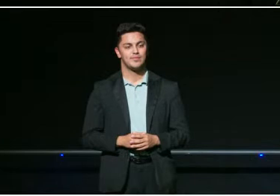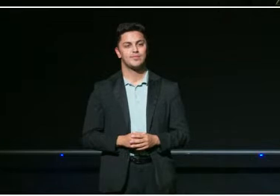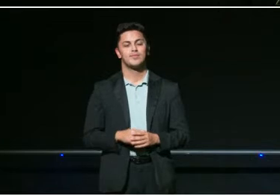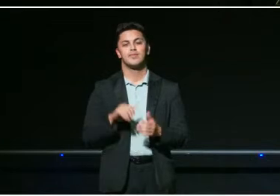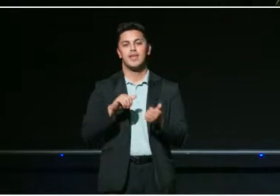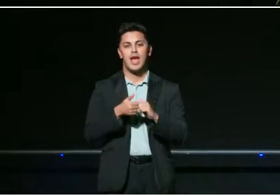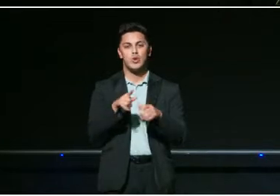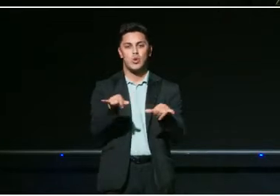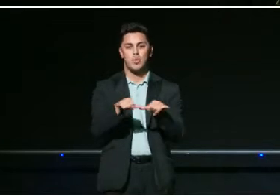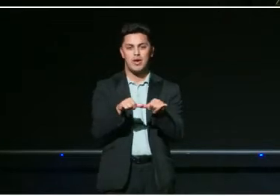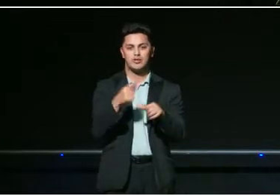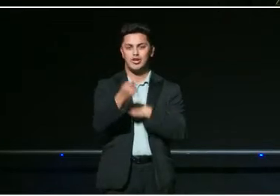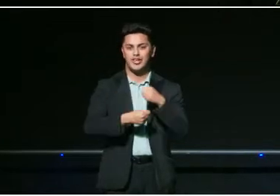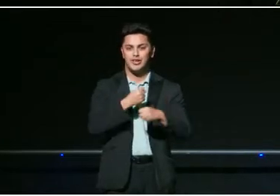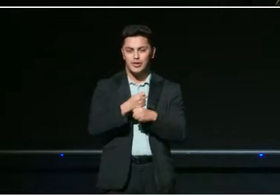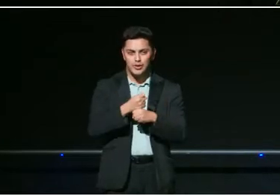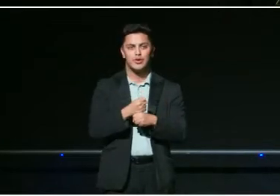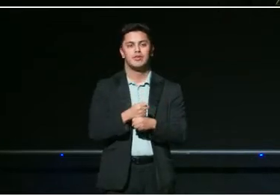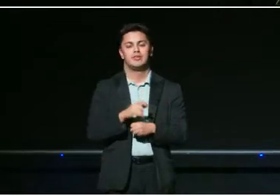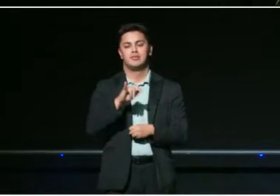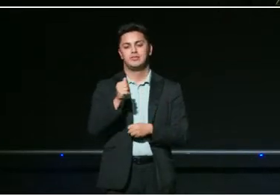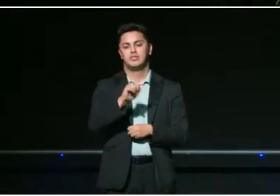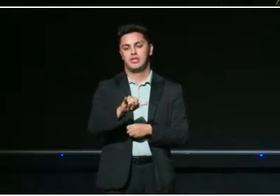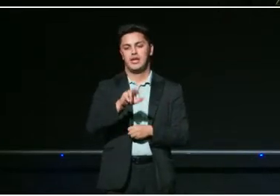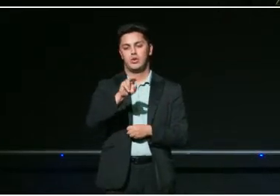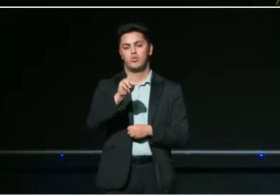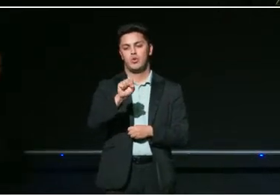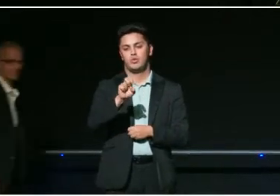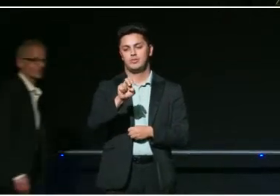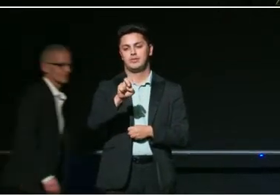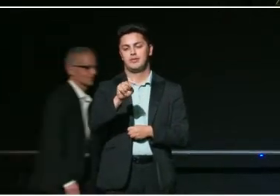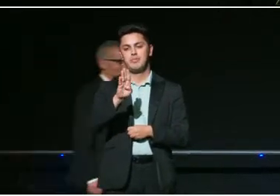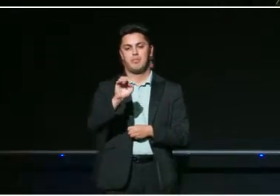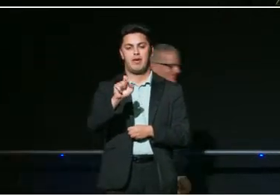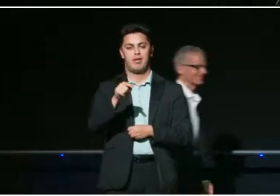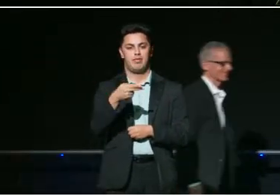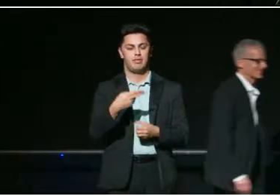For How Do You Measure a Year, Jay Rosenblatt.